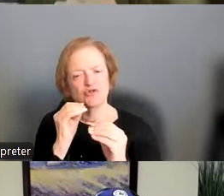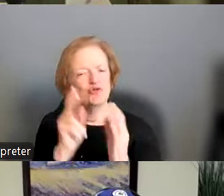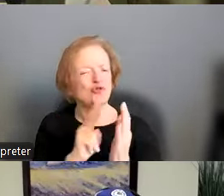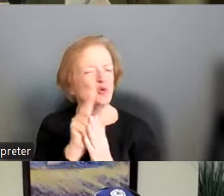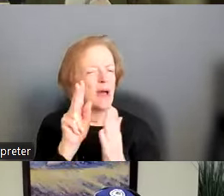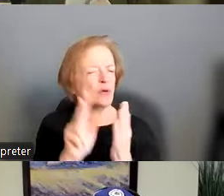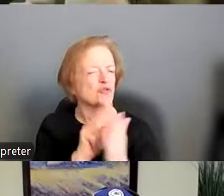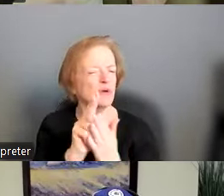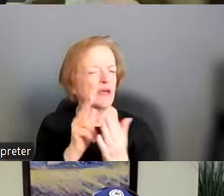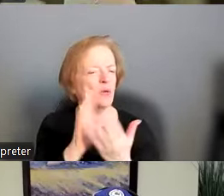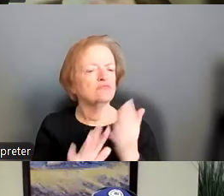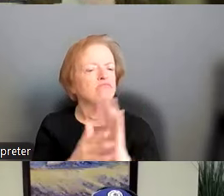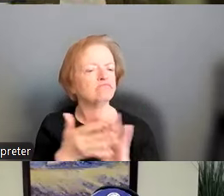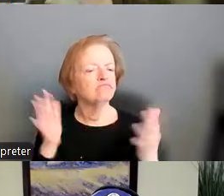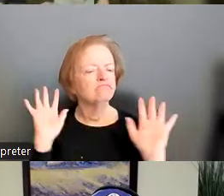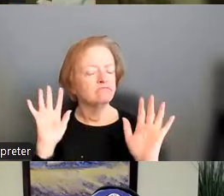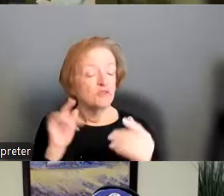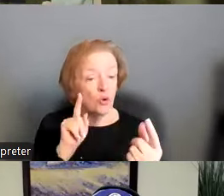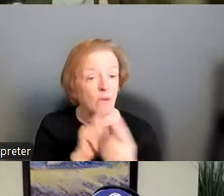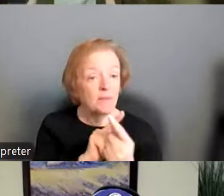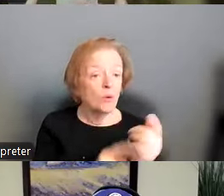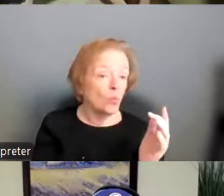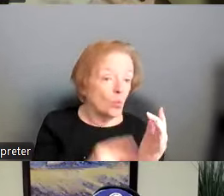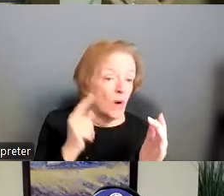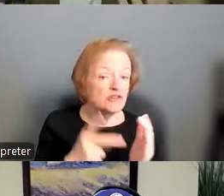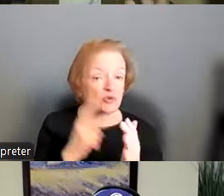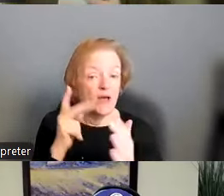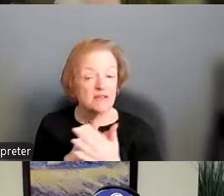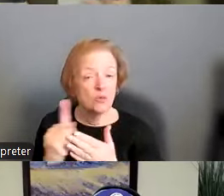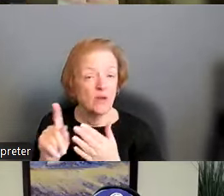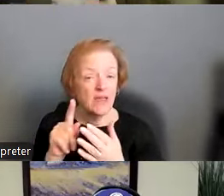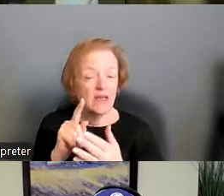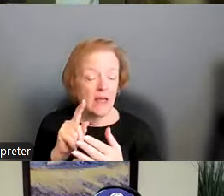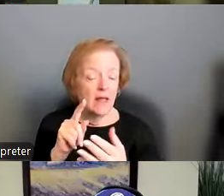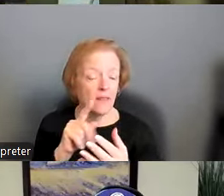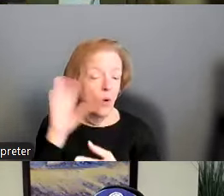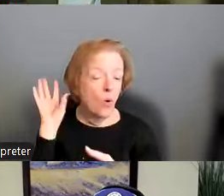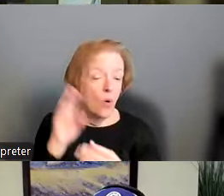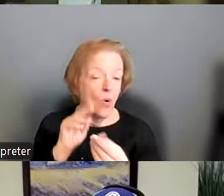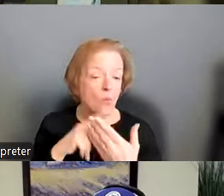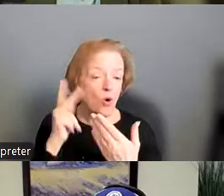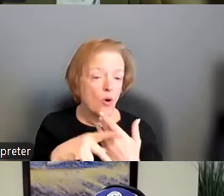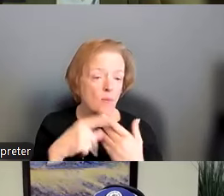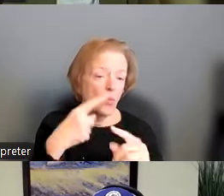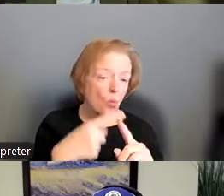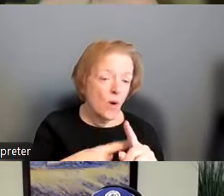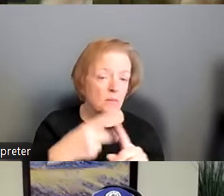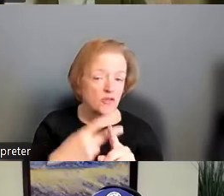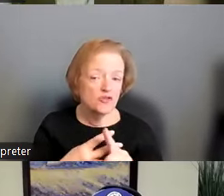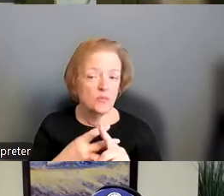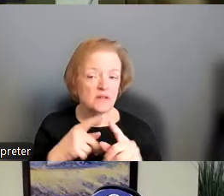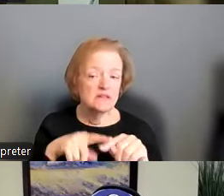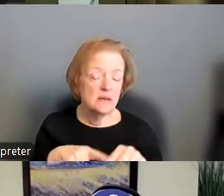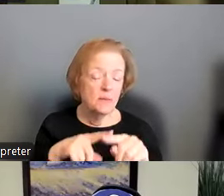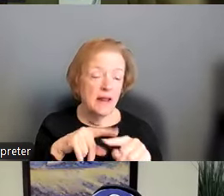once or twice a week, and then you usually complete the program within a month to 2 months, depending on how often you meet with our staff or with